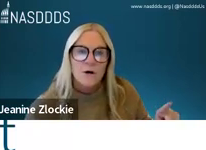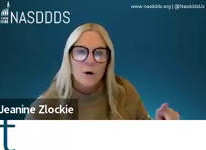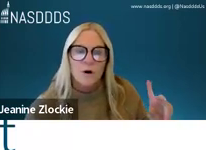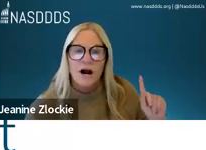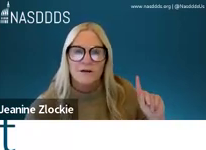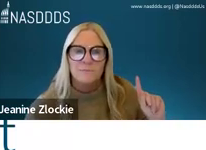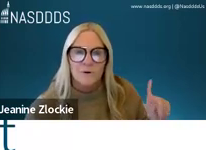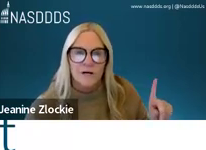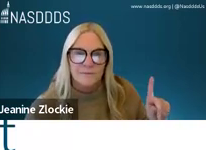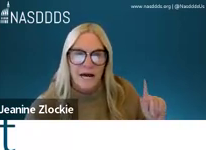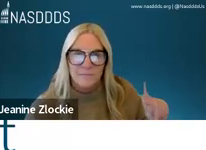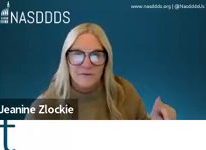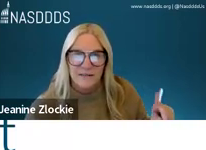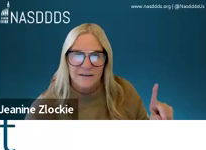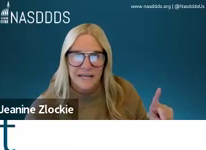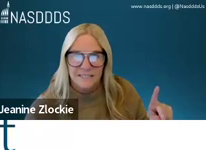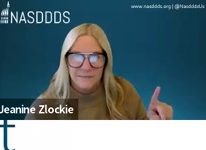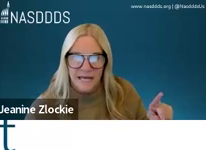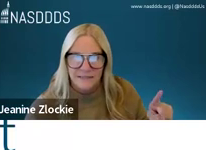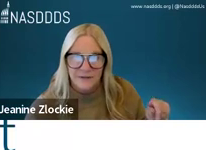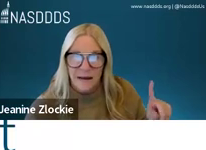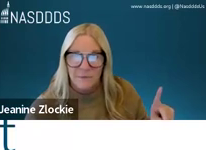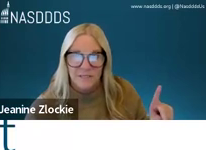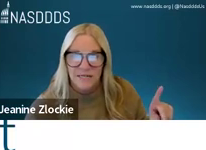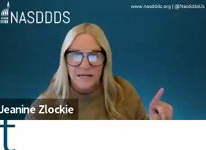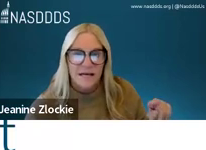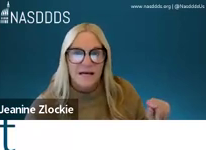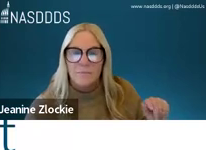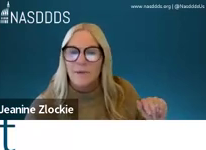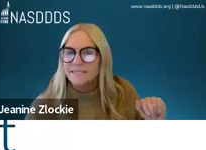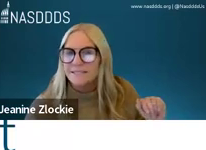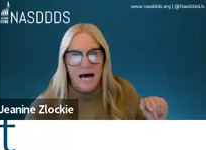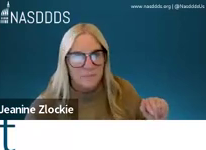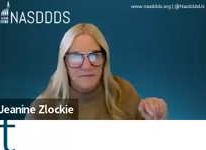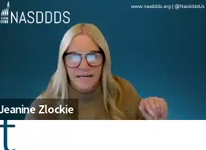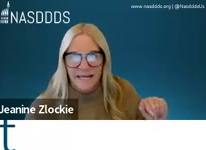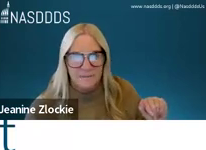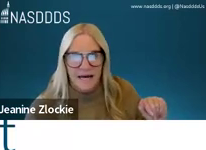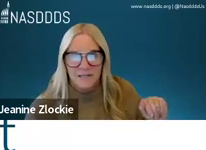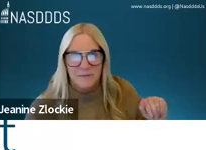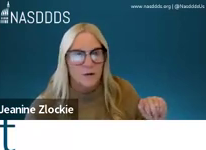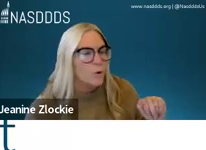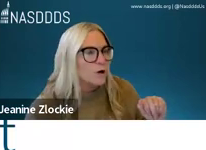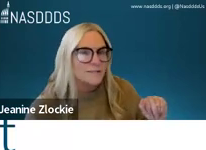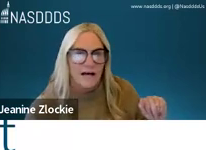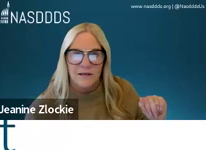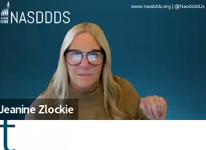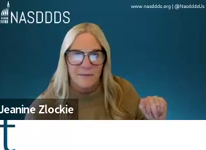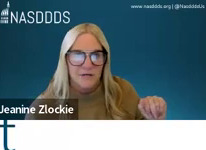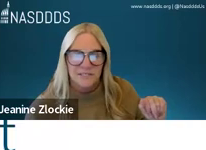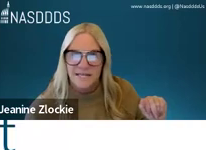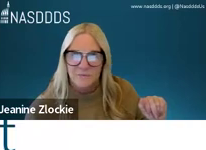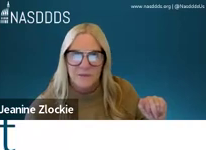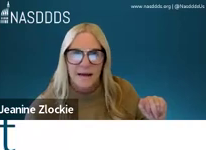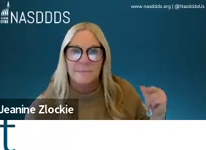in or are employed by a provider of HCBS for that person must not provide case management or develop